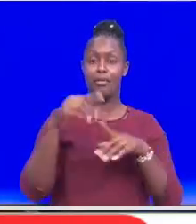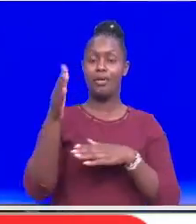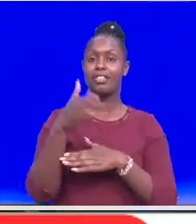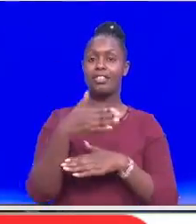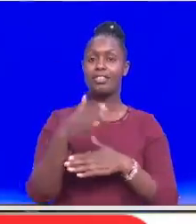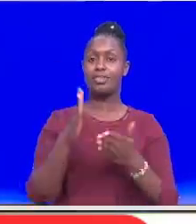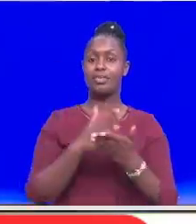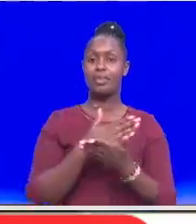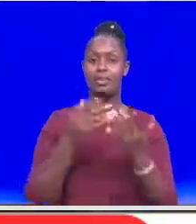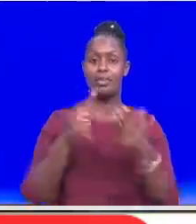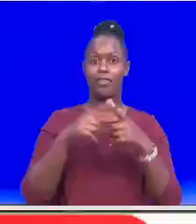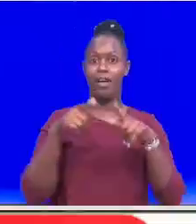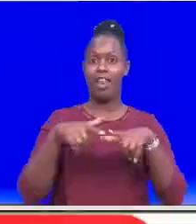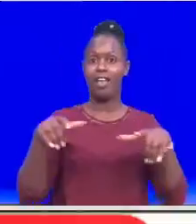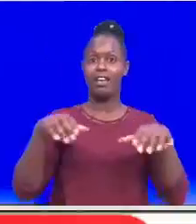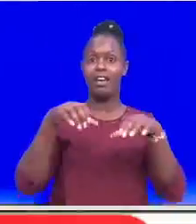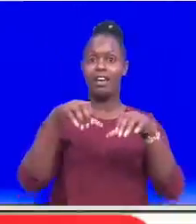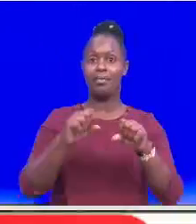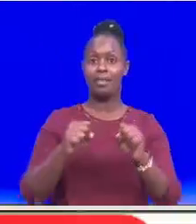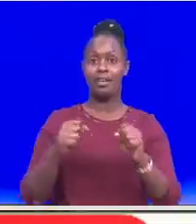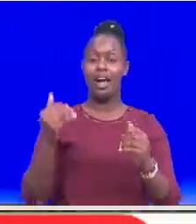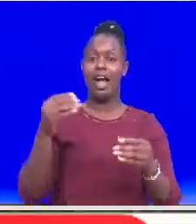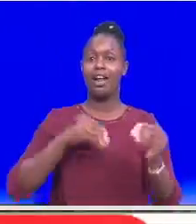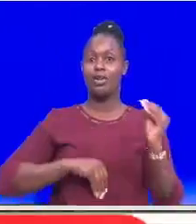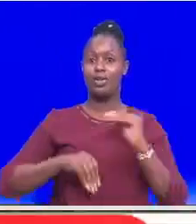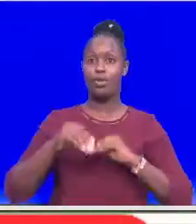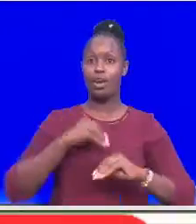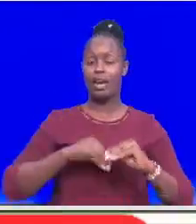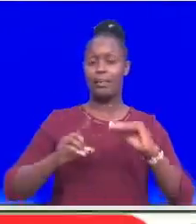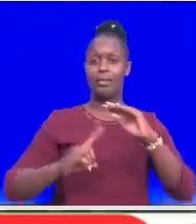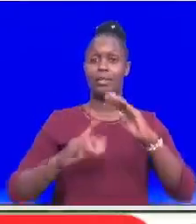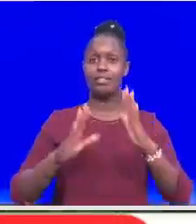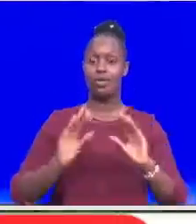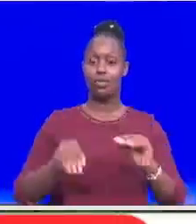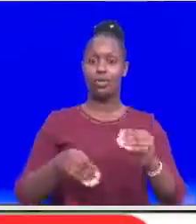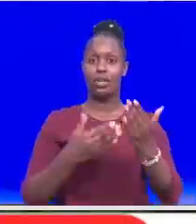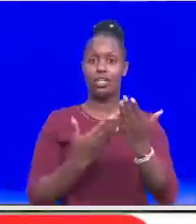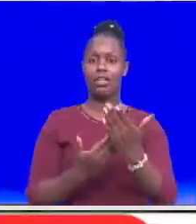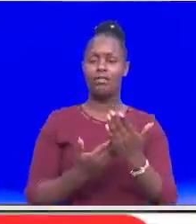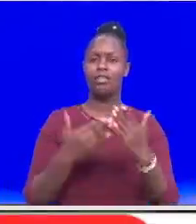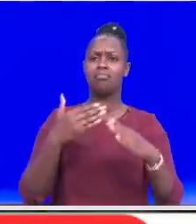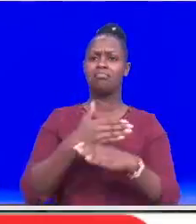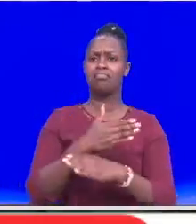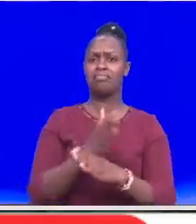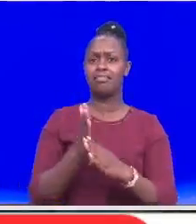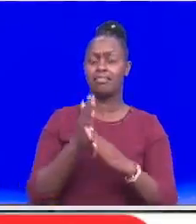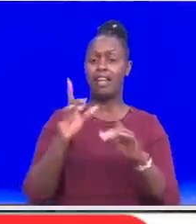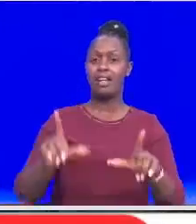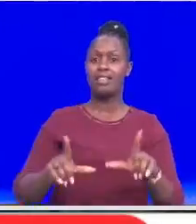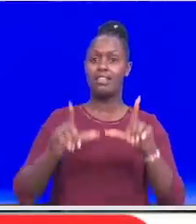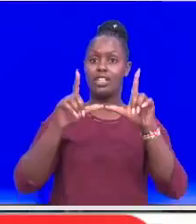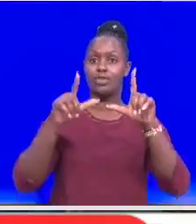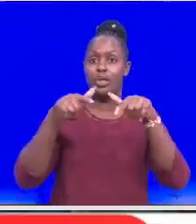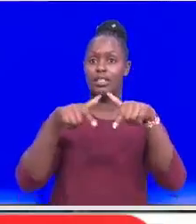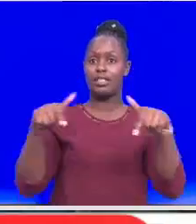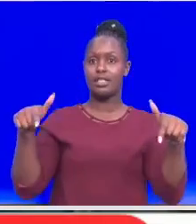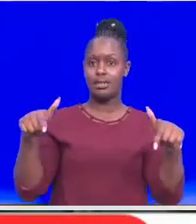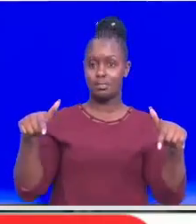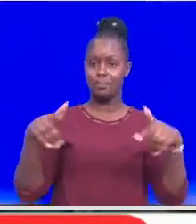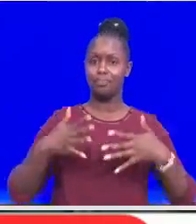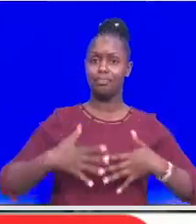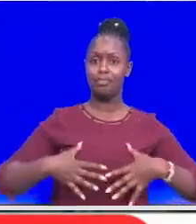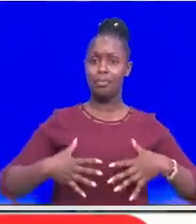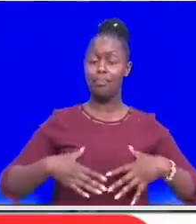grabbing and corrupt officials from the Ministry of Lands who issue fraudulent title deeds. People have been deprived of their land